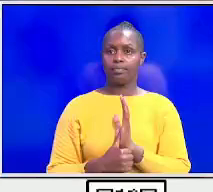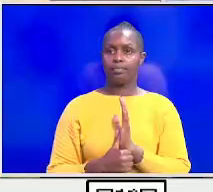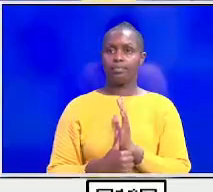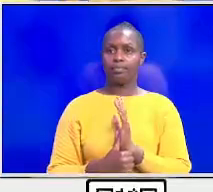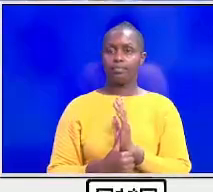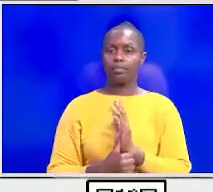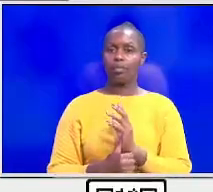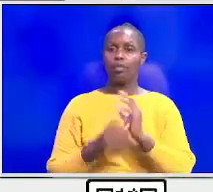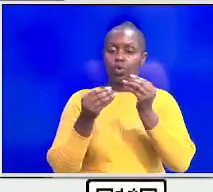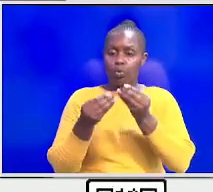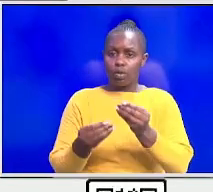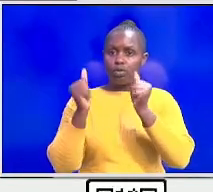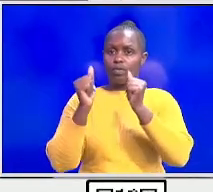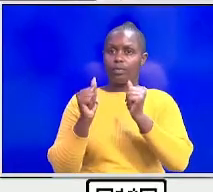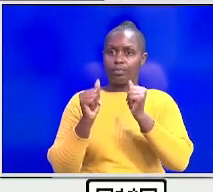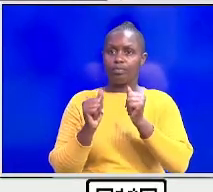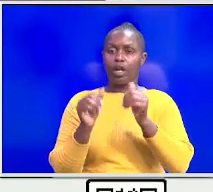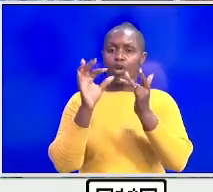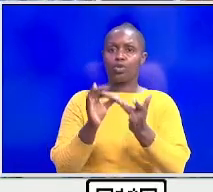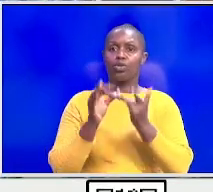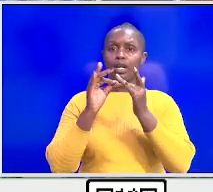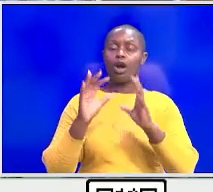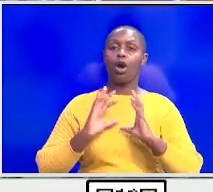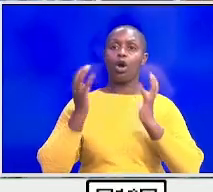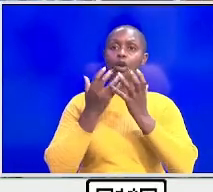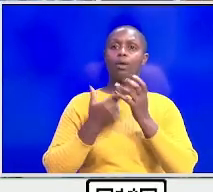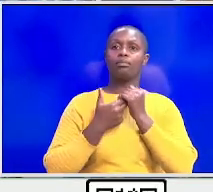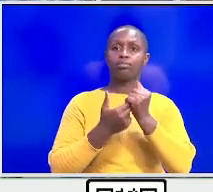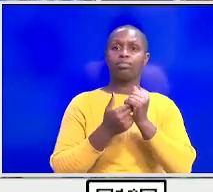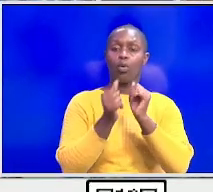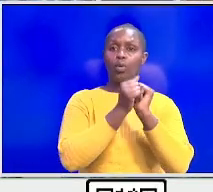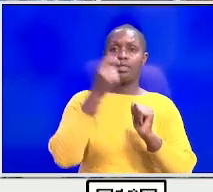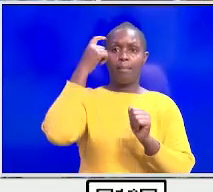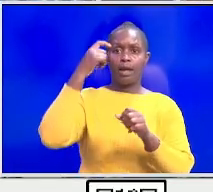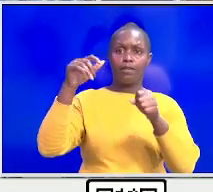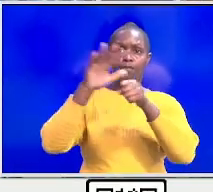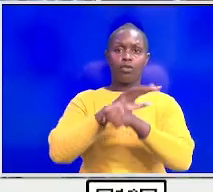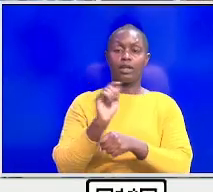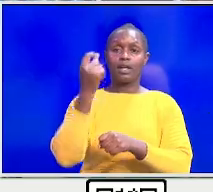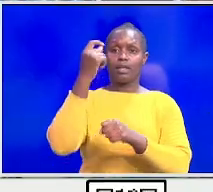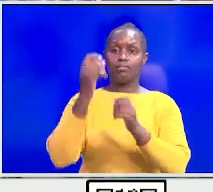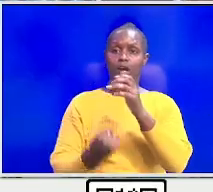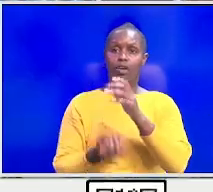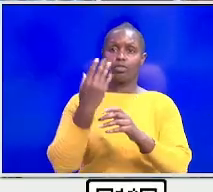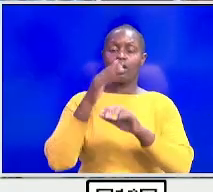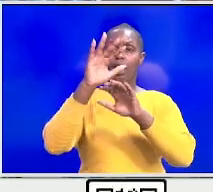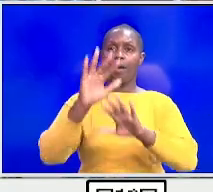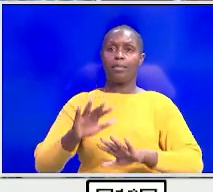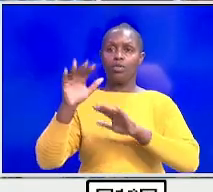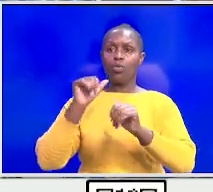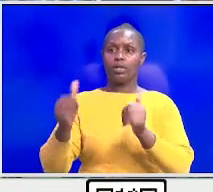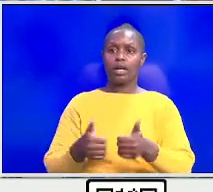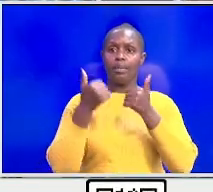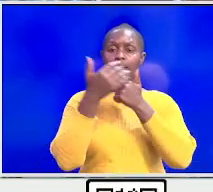To address this, Unique Global, in partnership with Mindful Kenya, have launched a campaign set to be carried across the